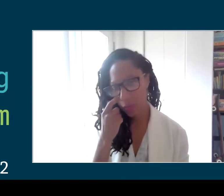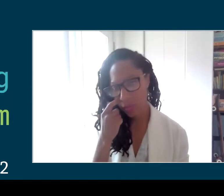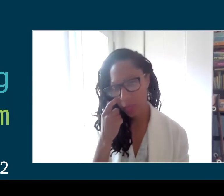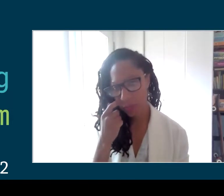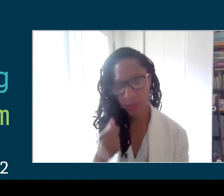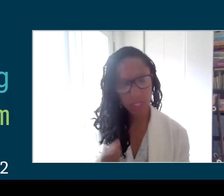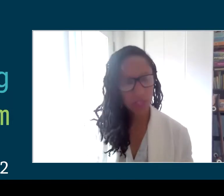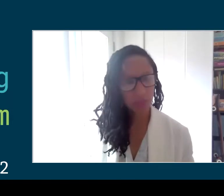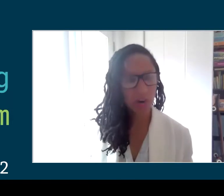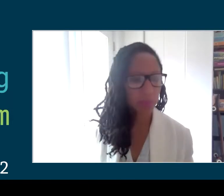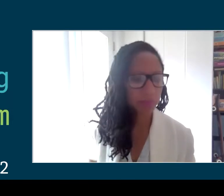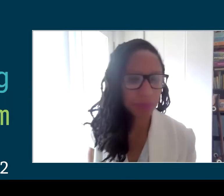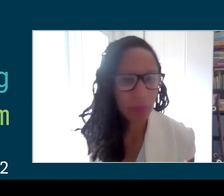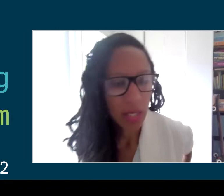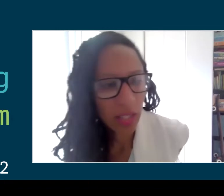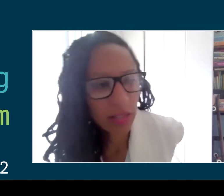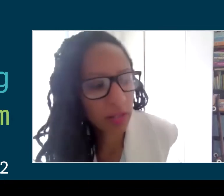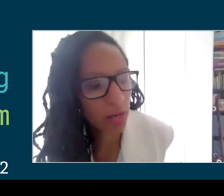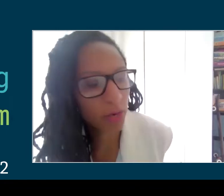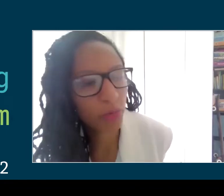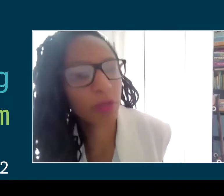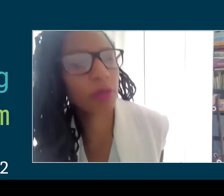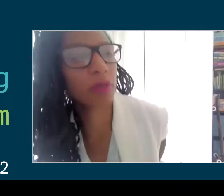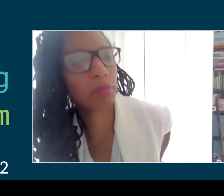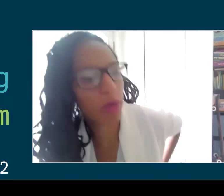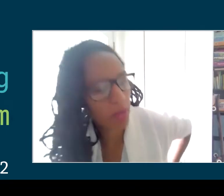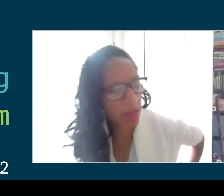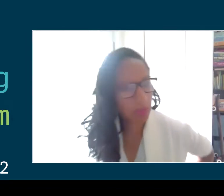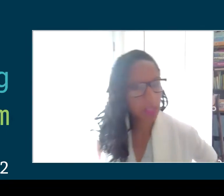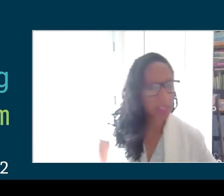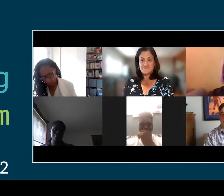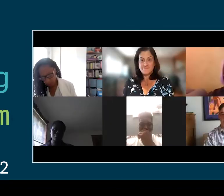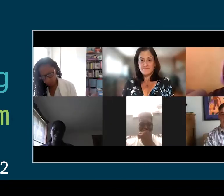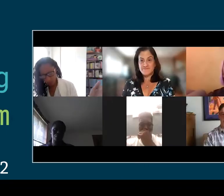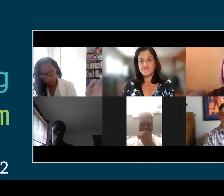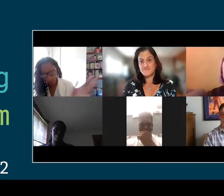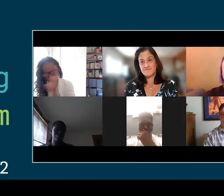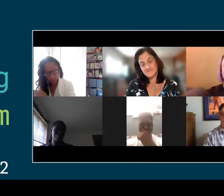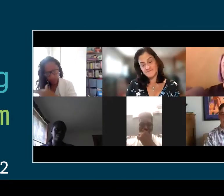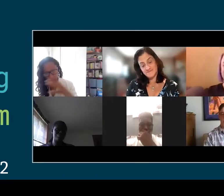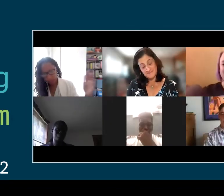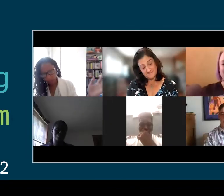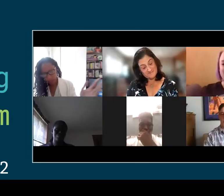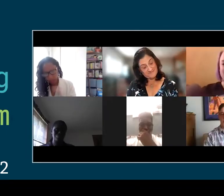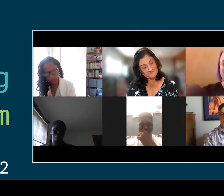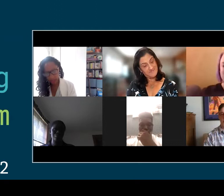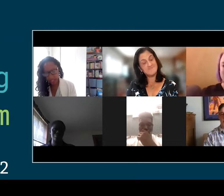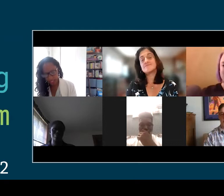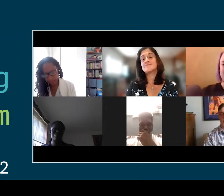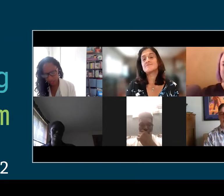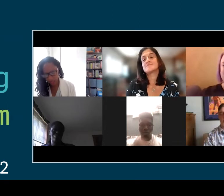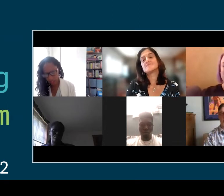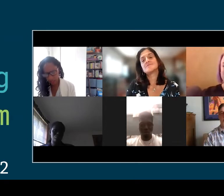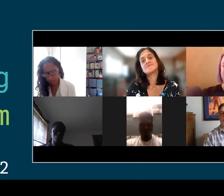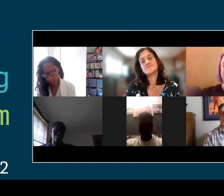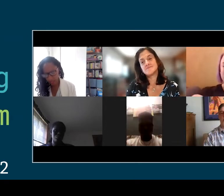us know where you're joining us from. Let us know your pronouns. Let us know where you are in the